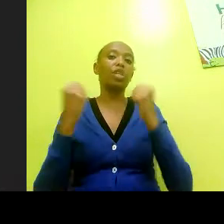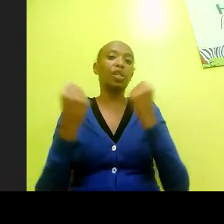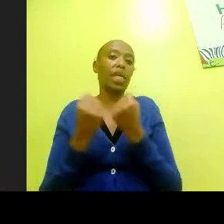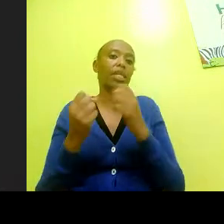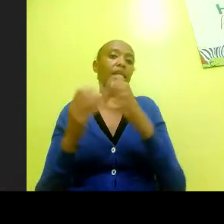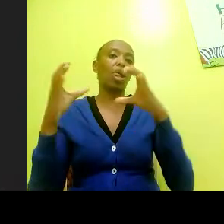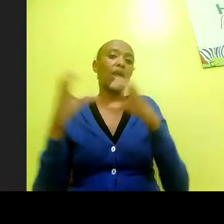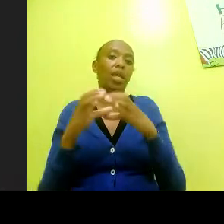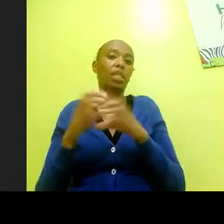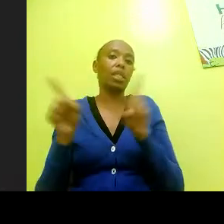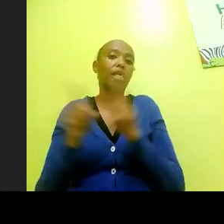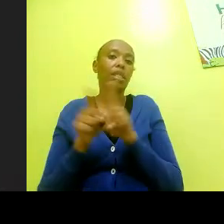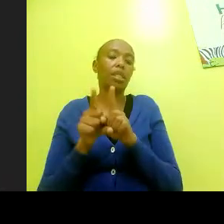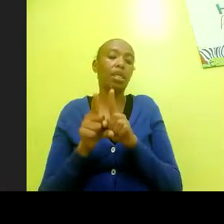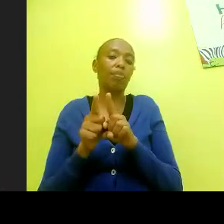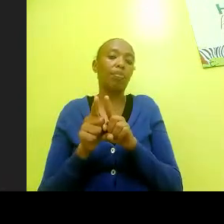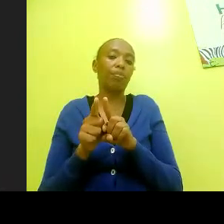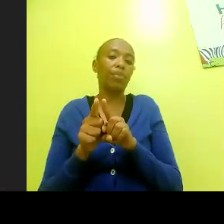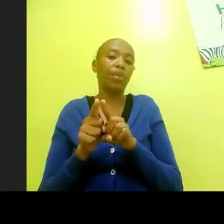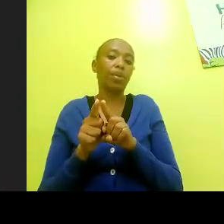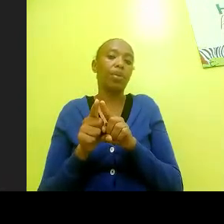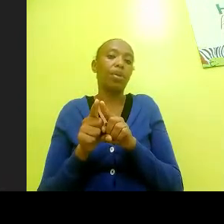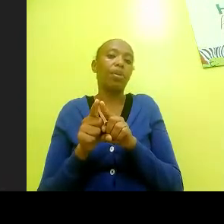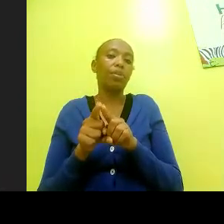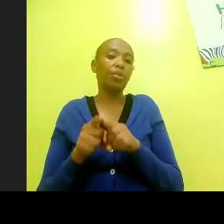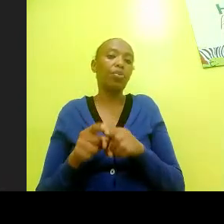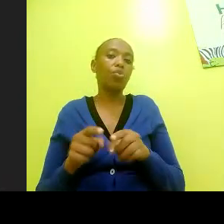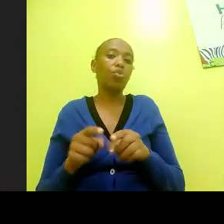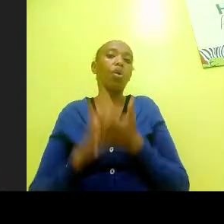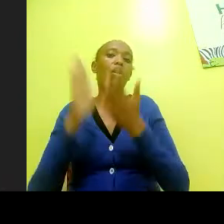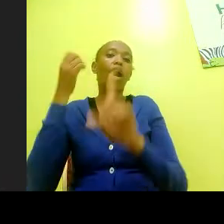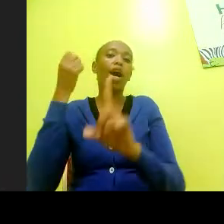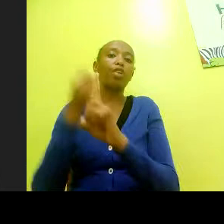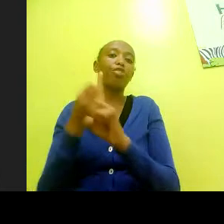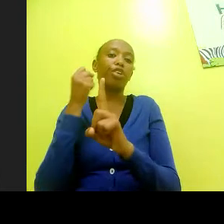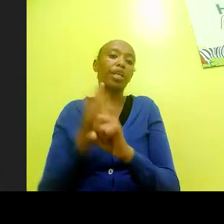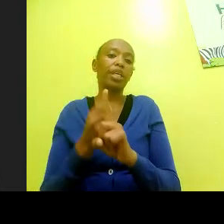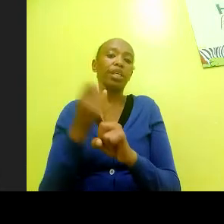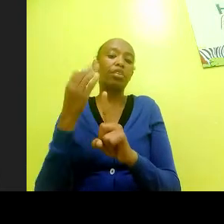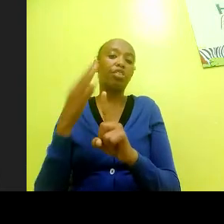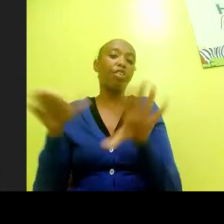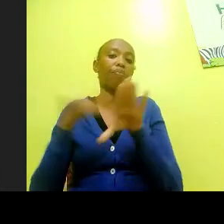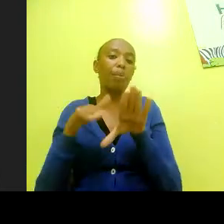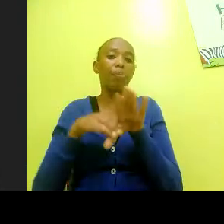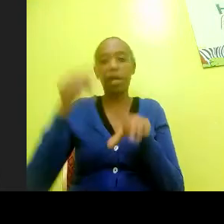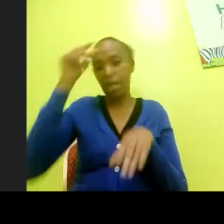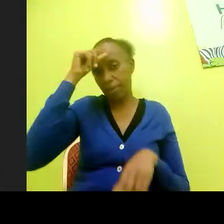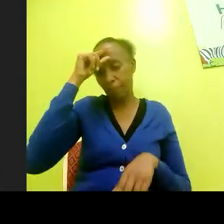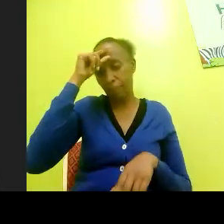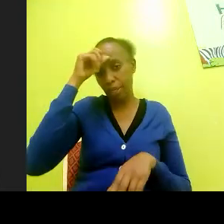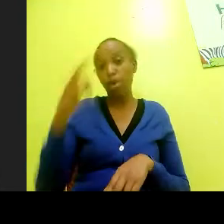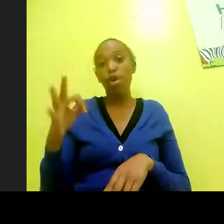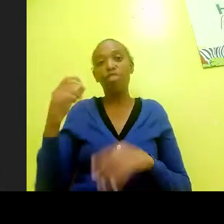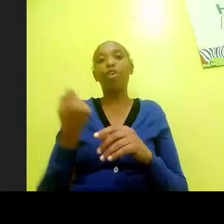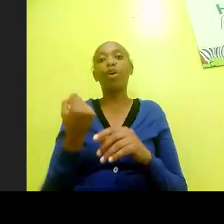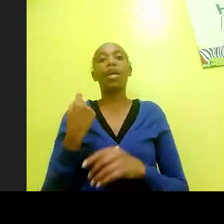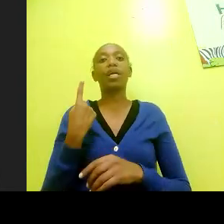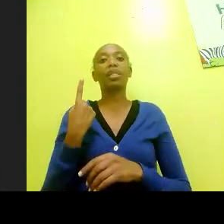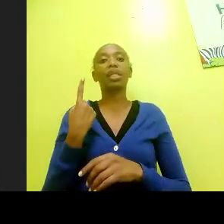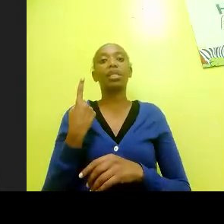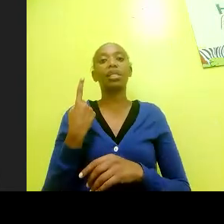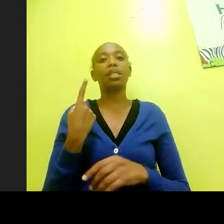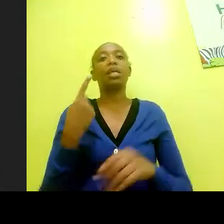and ourselves to further advocate for member states to understand that it